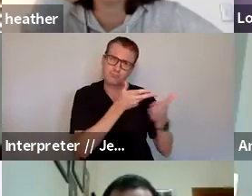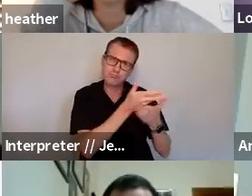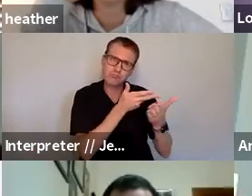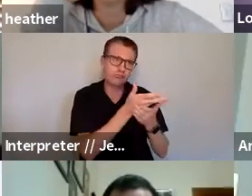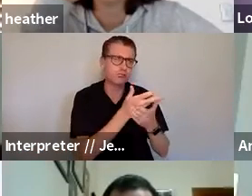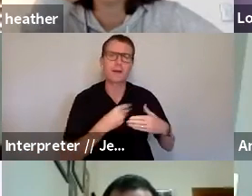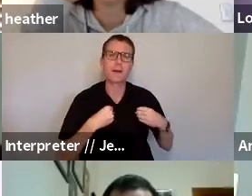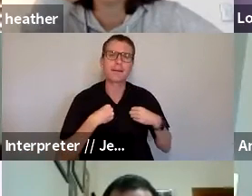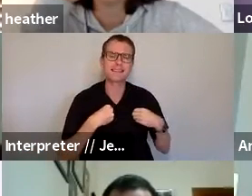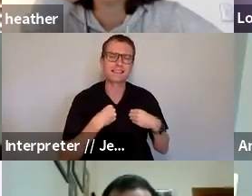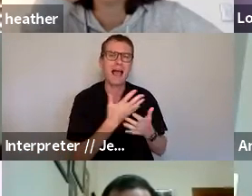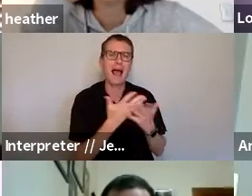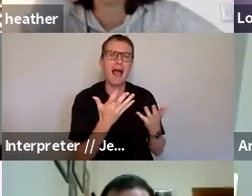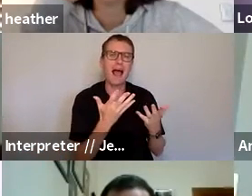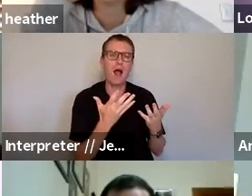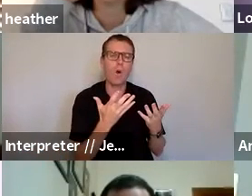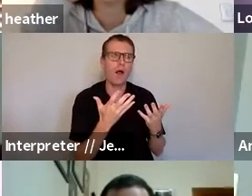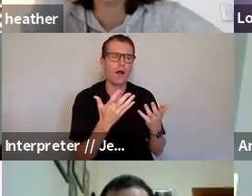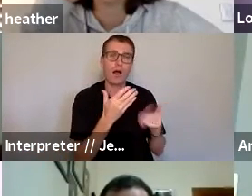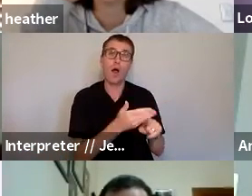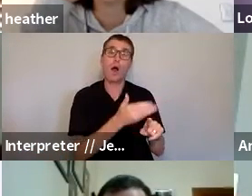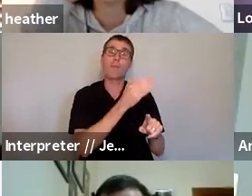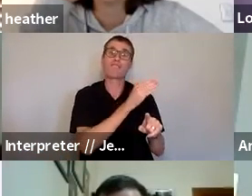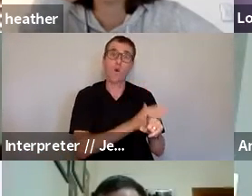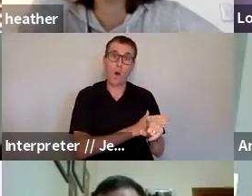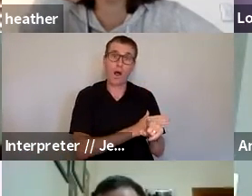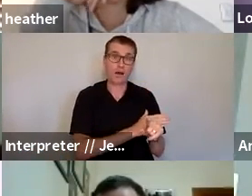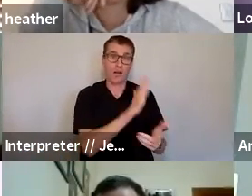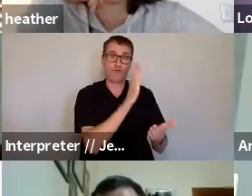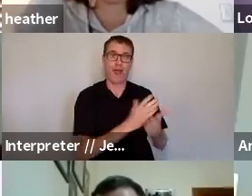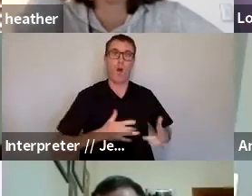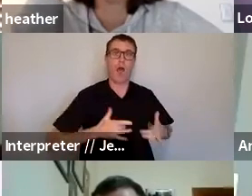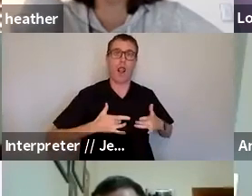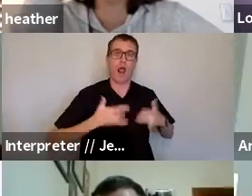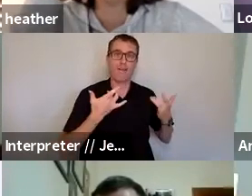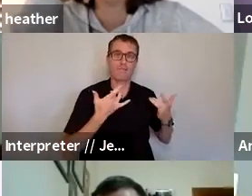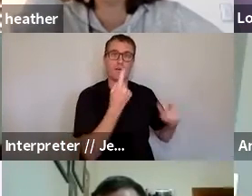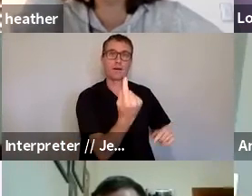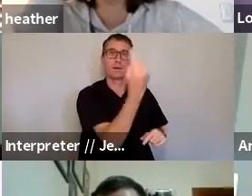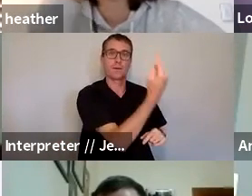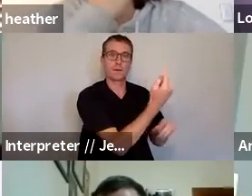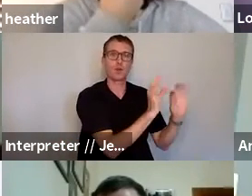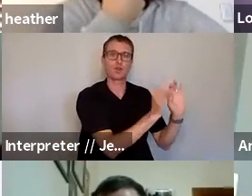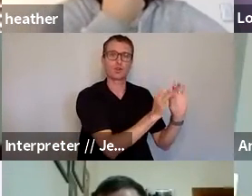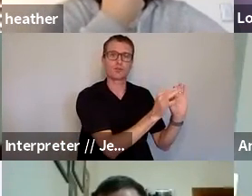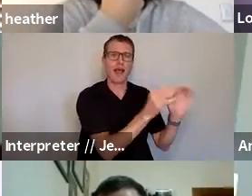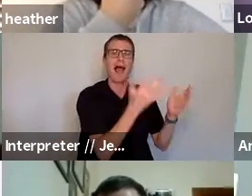where we're in a physical space beforehand with our interpreting. How can we bring that online so that deaf people can